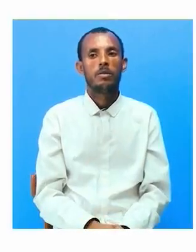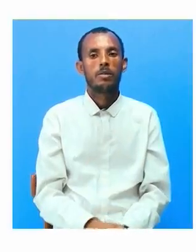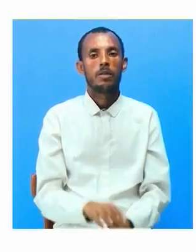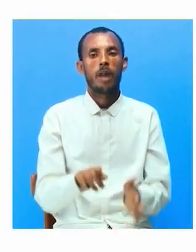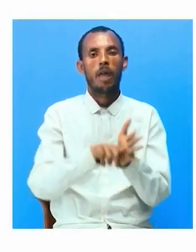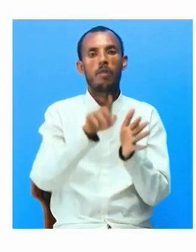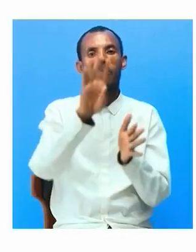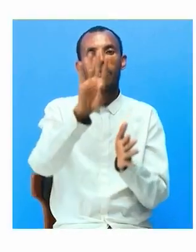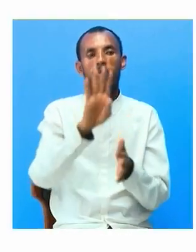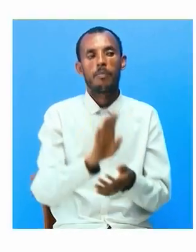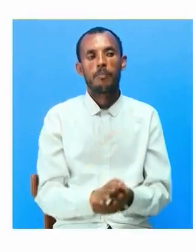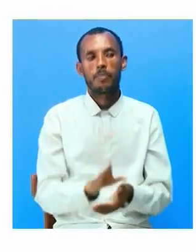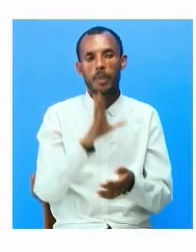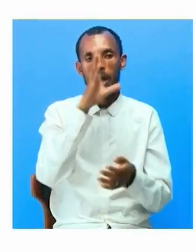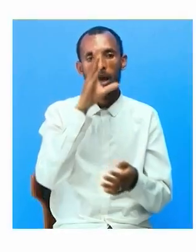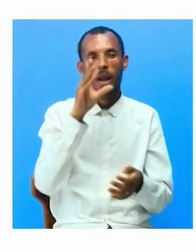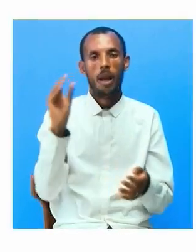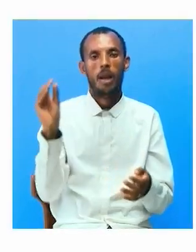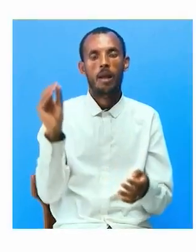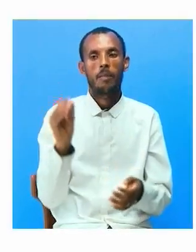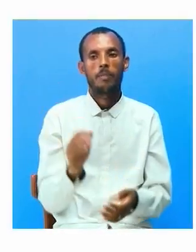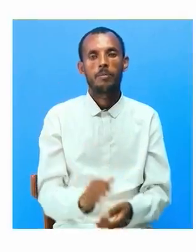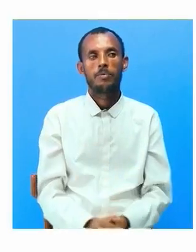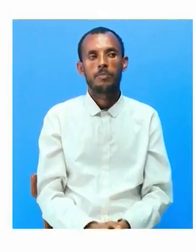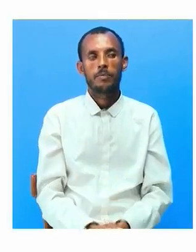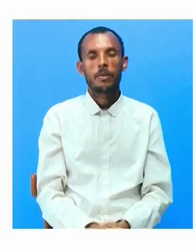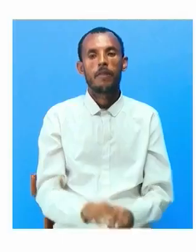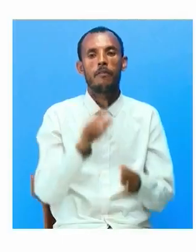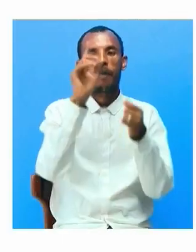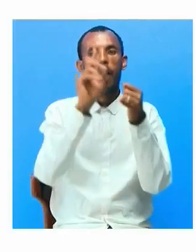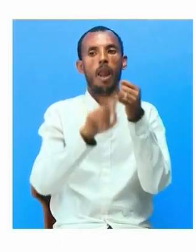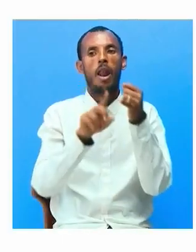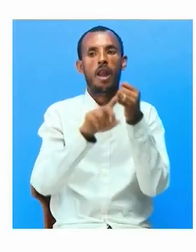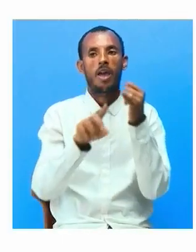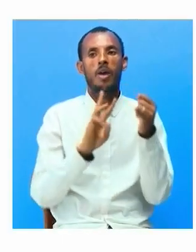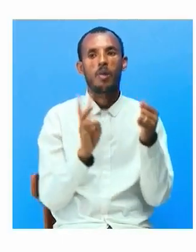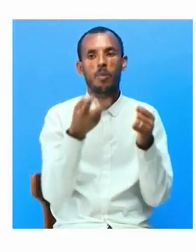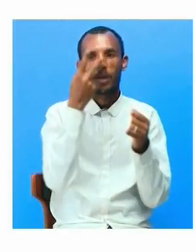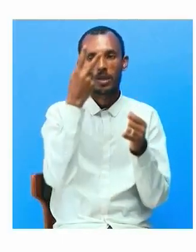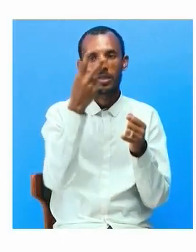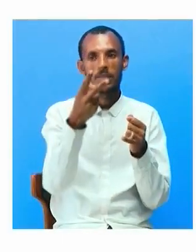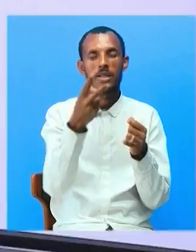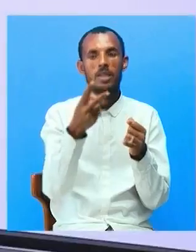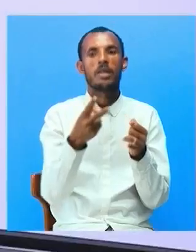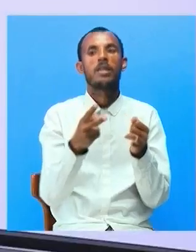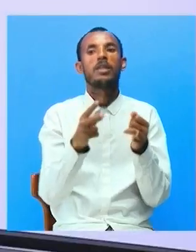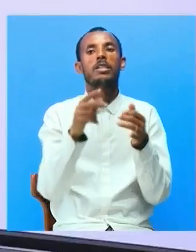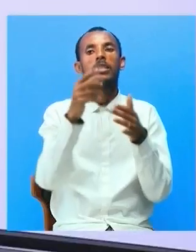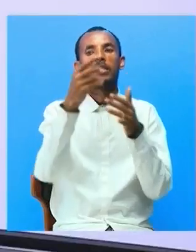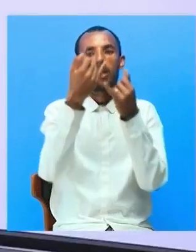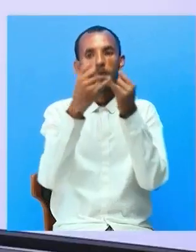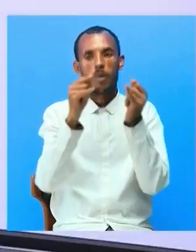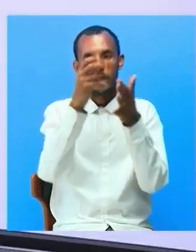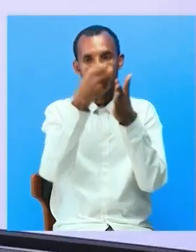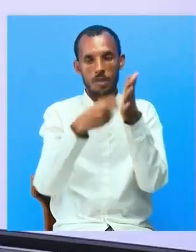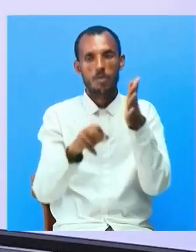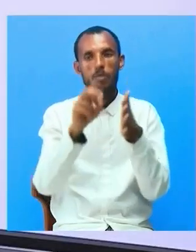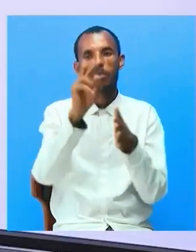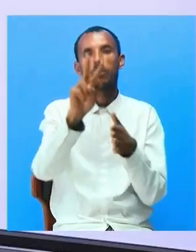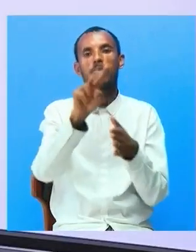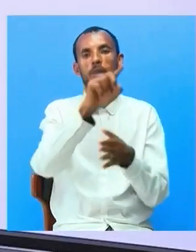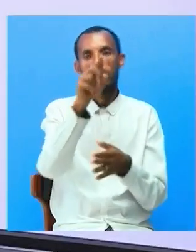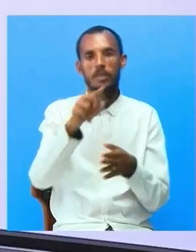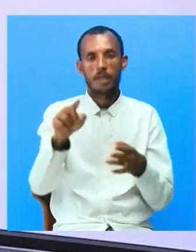have negative 4. And finally, we have seen also the quotient of two